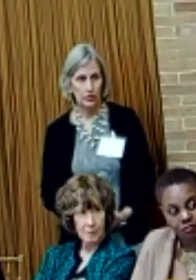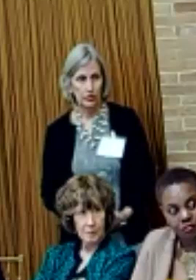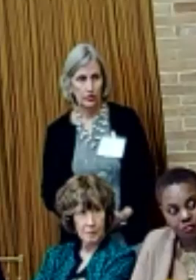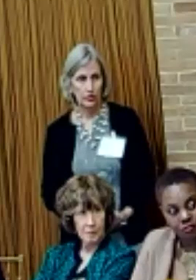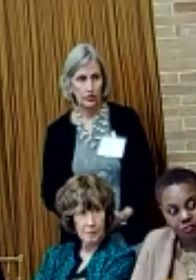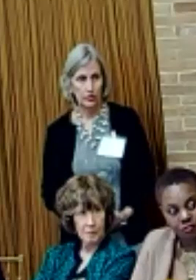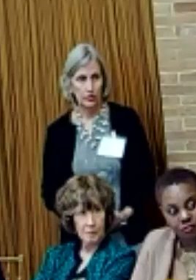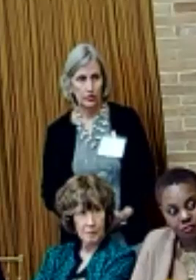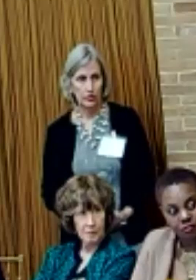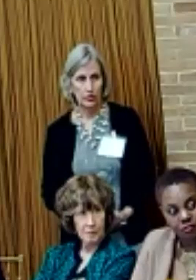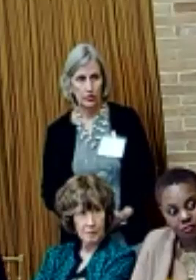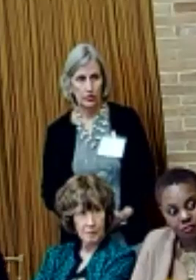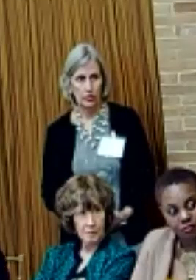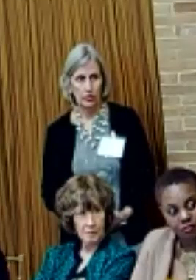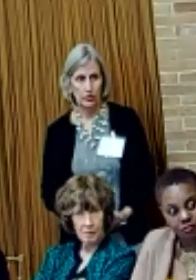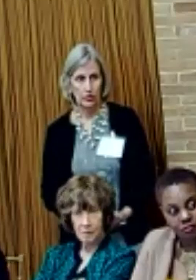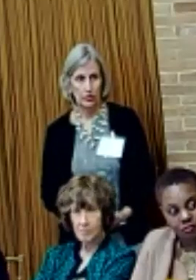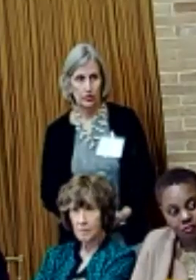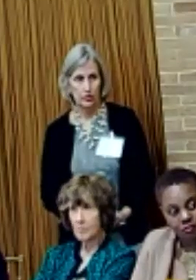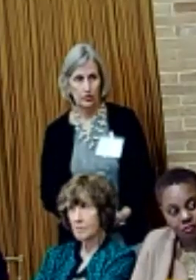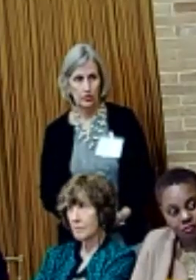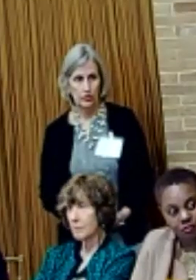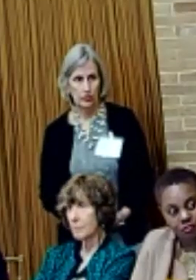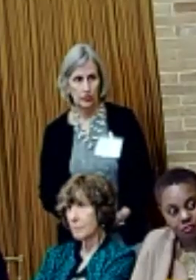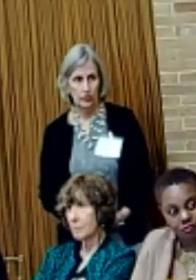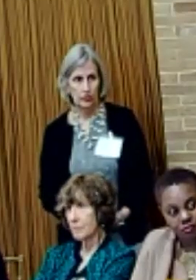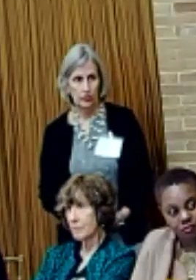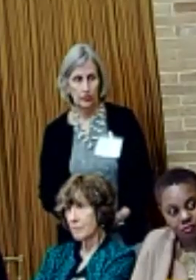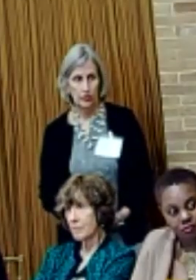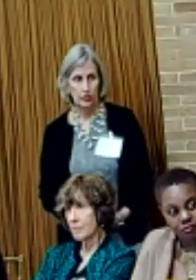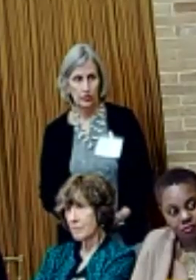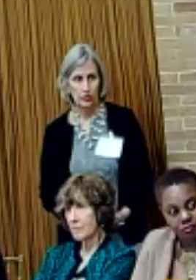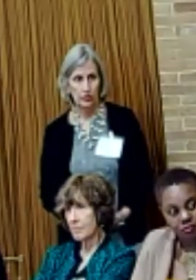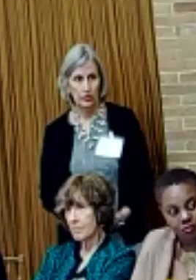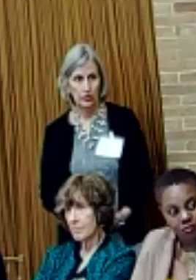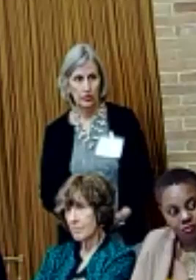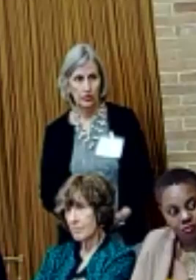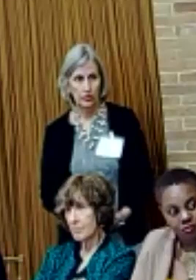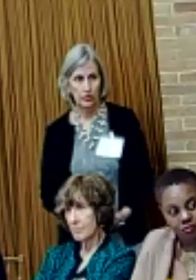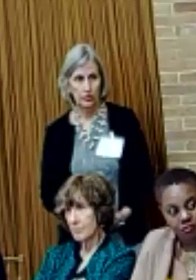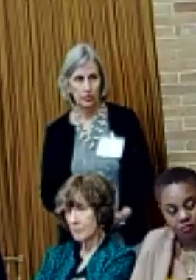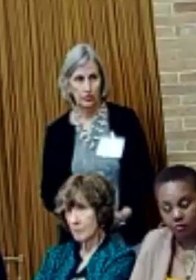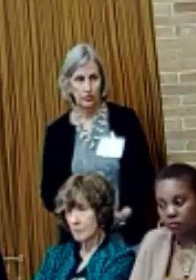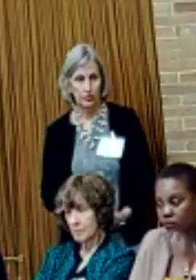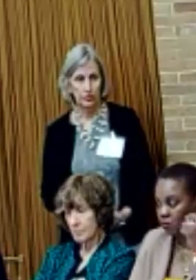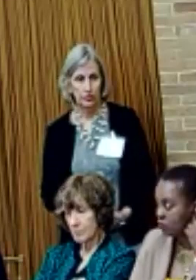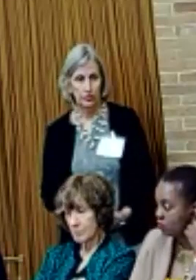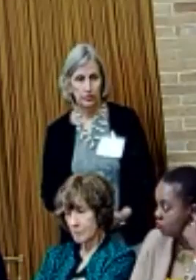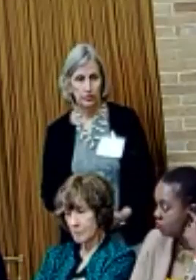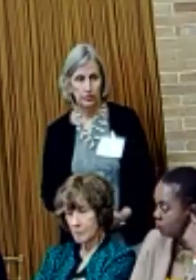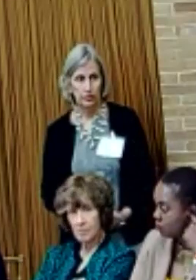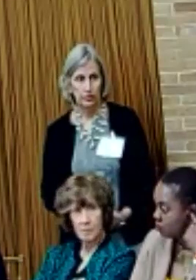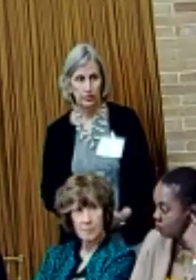check the entire building or hold the landlord accountable because painting over black mold does nothing if they don't